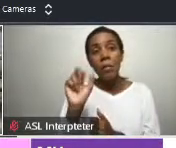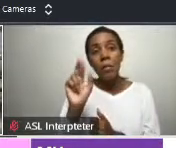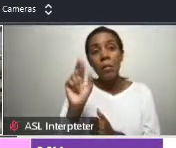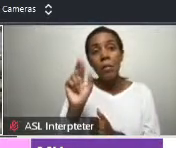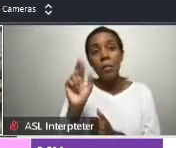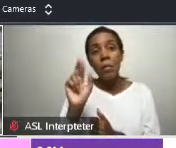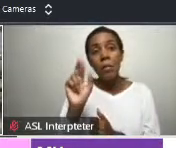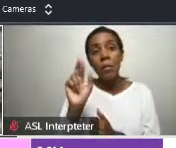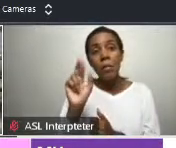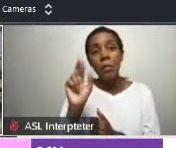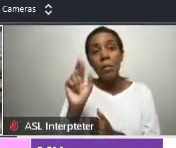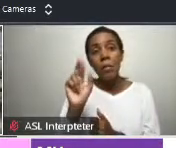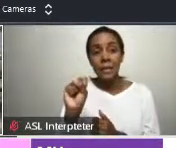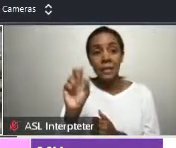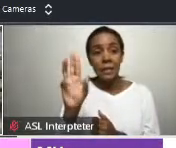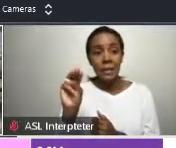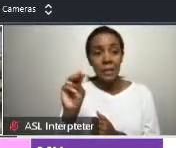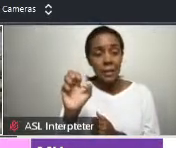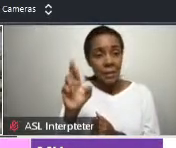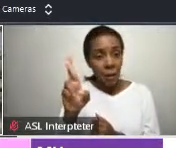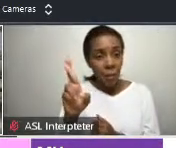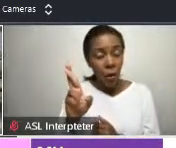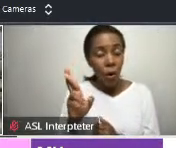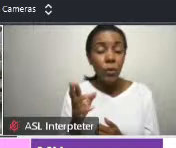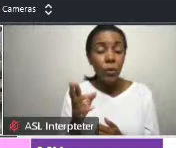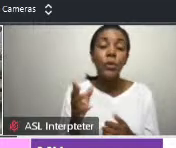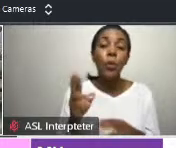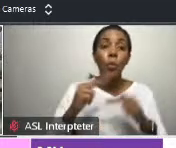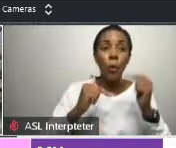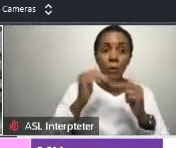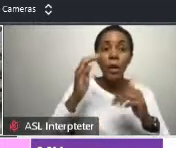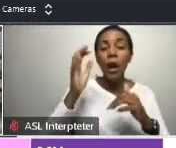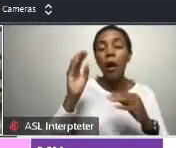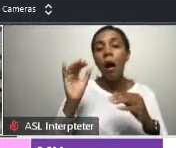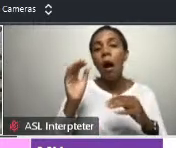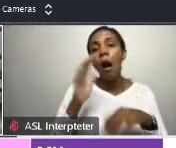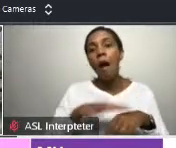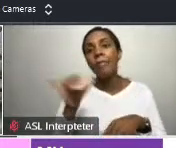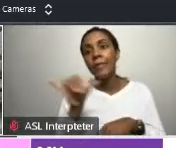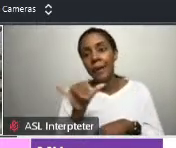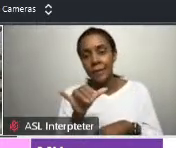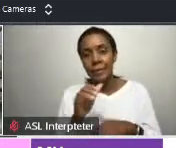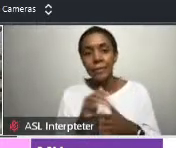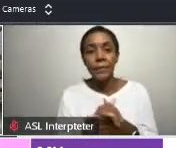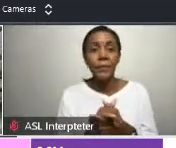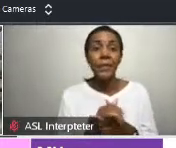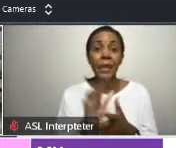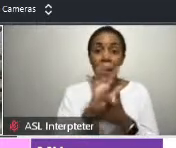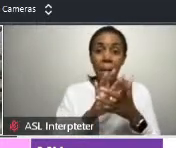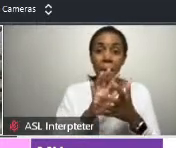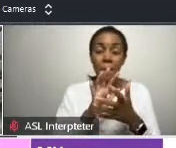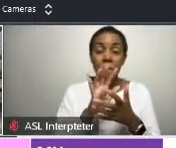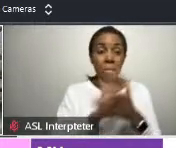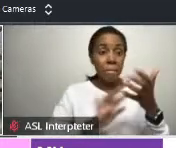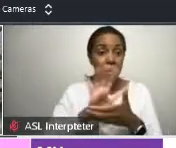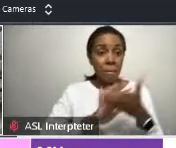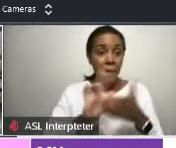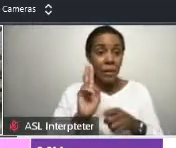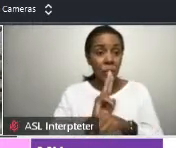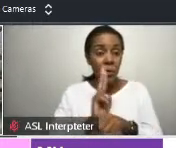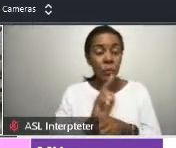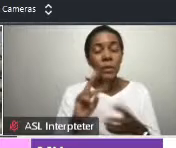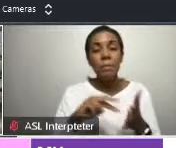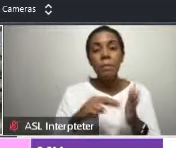precedent that we established with those two areas. Mixed use being districts that